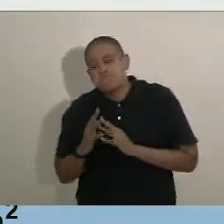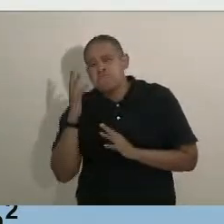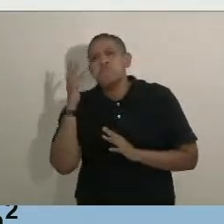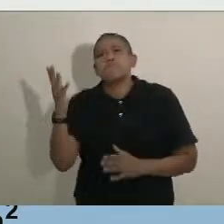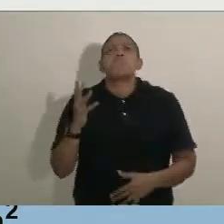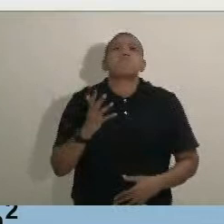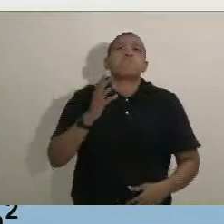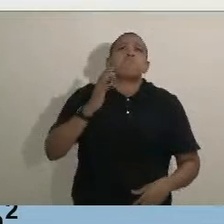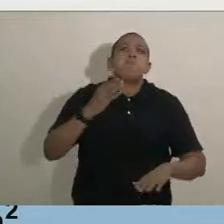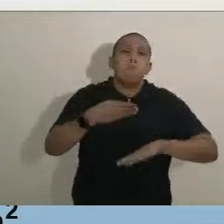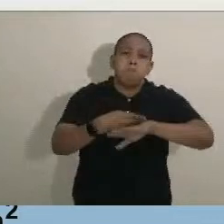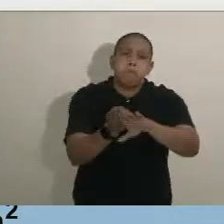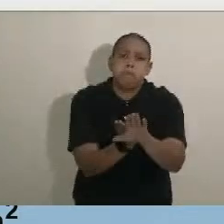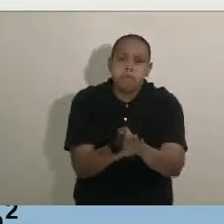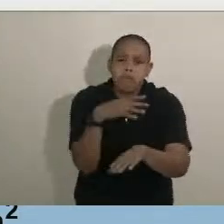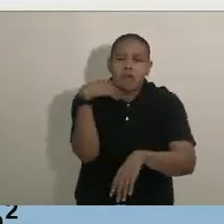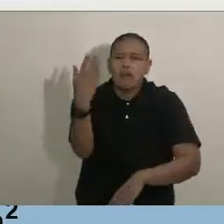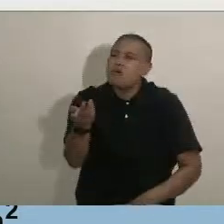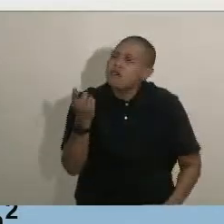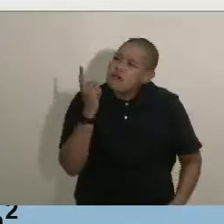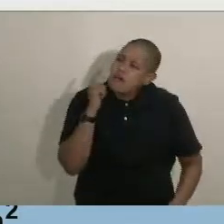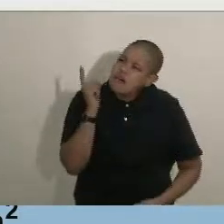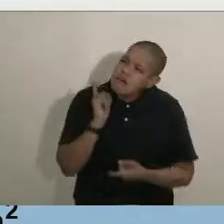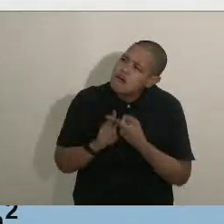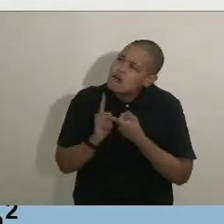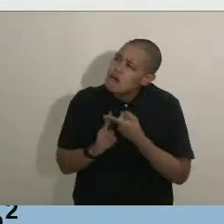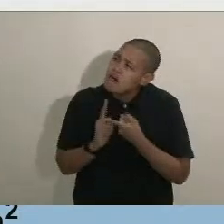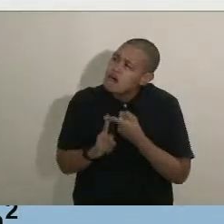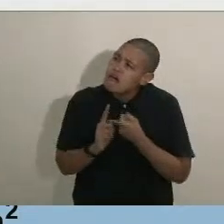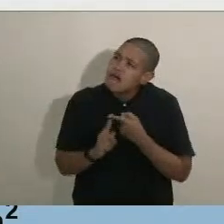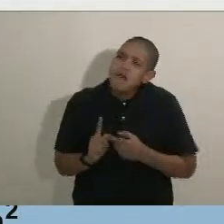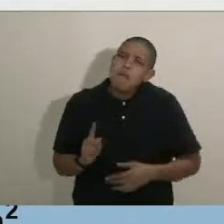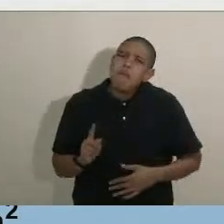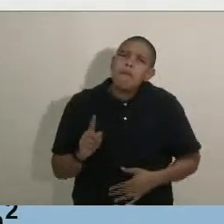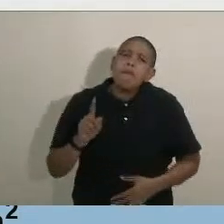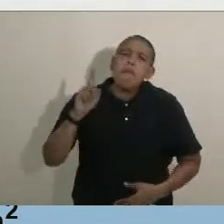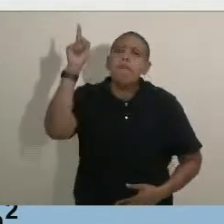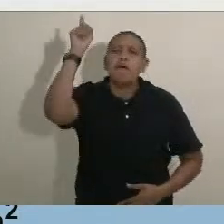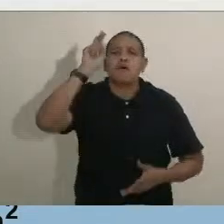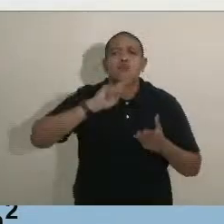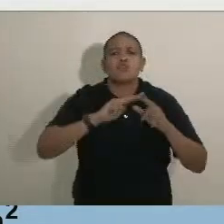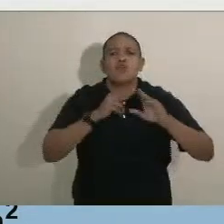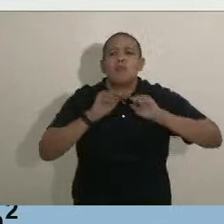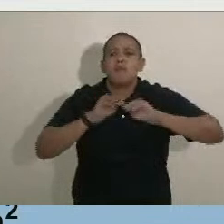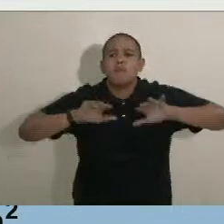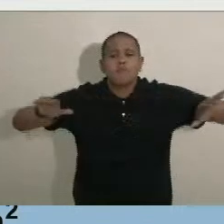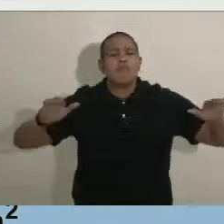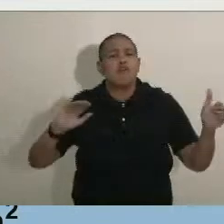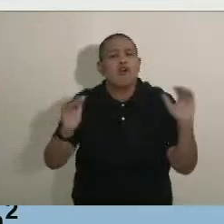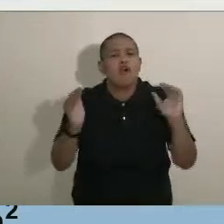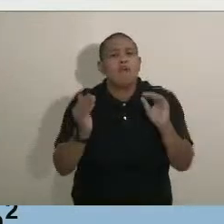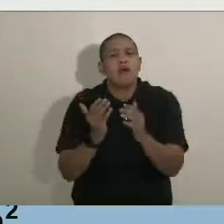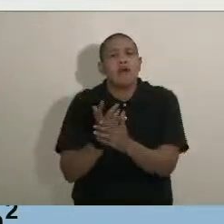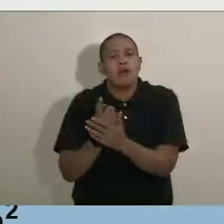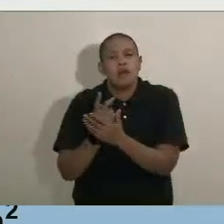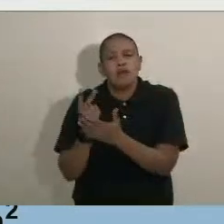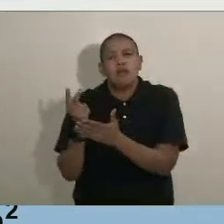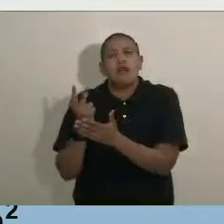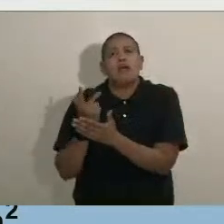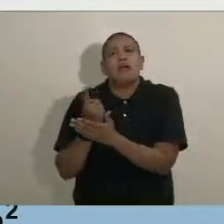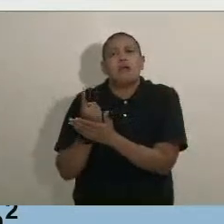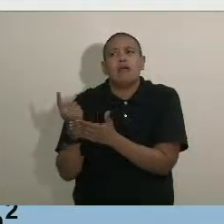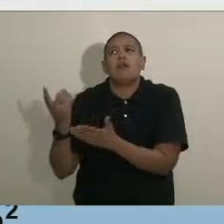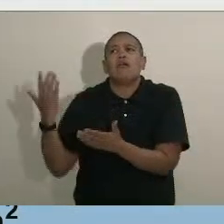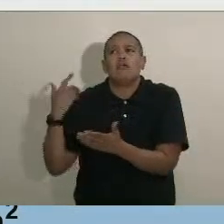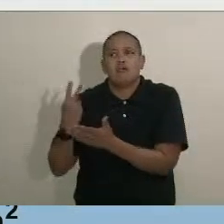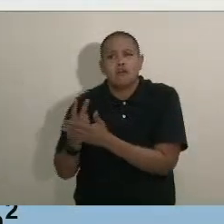America, Barbados, there has been a positive increase in the number of cases compared to the week before. So more